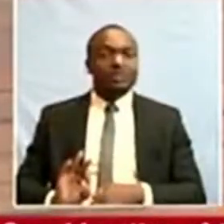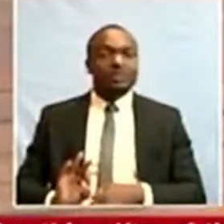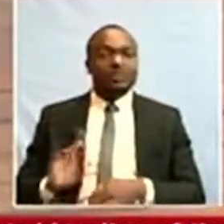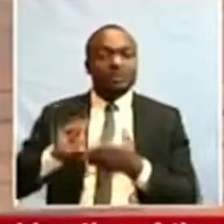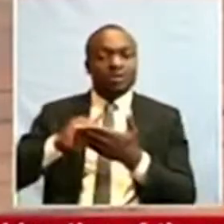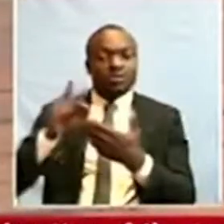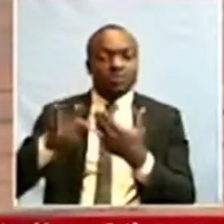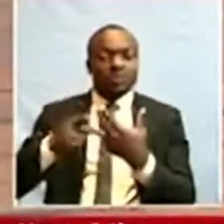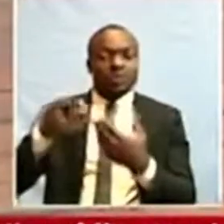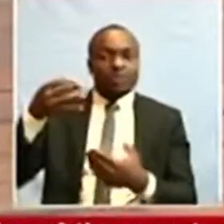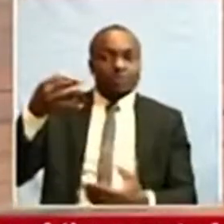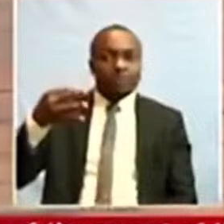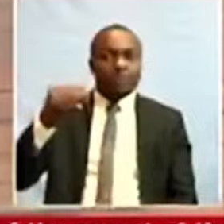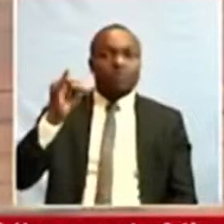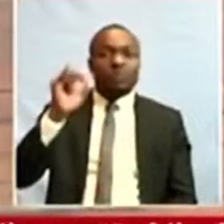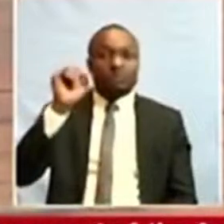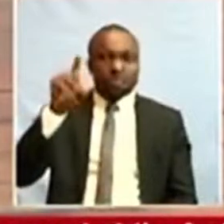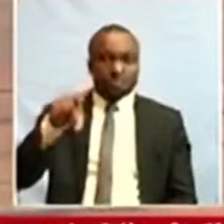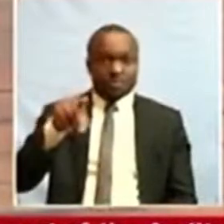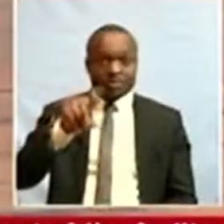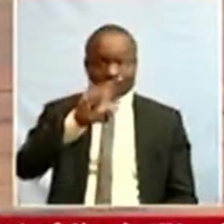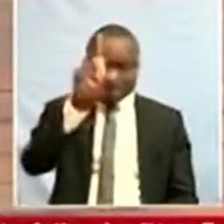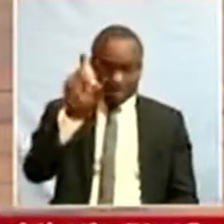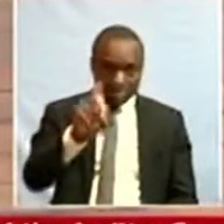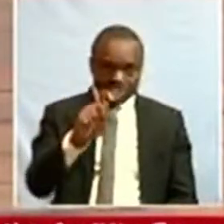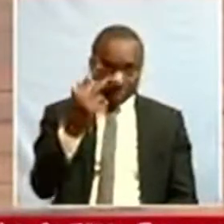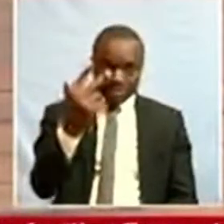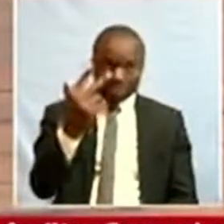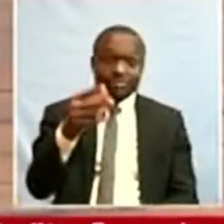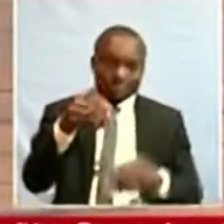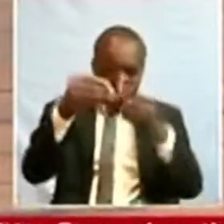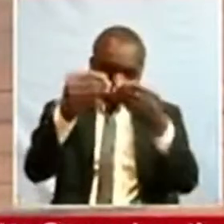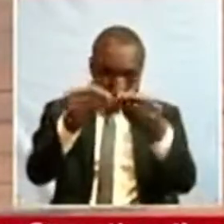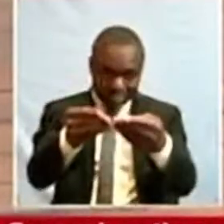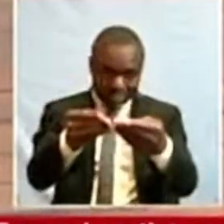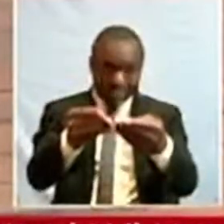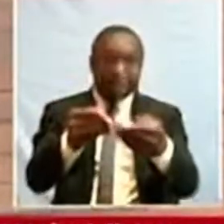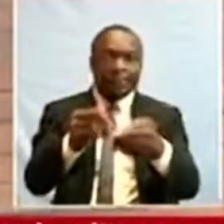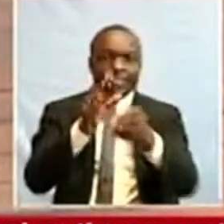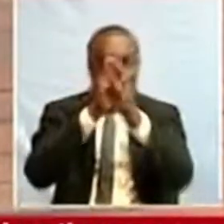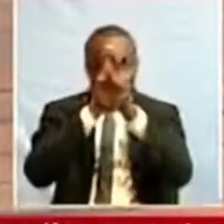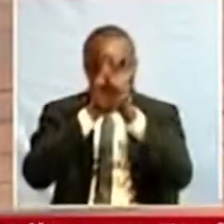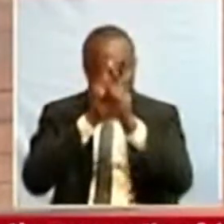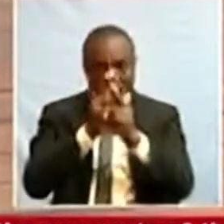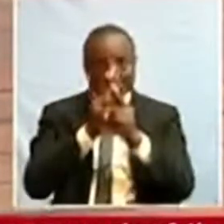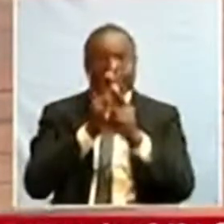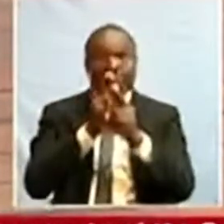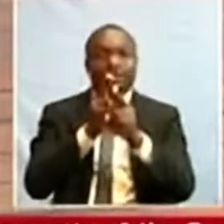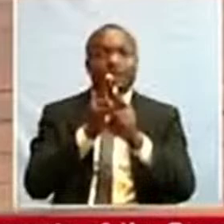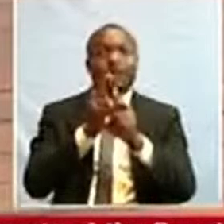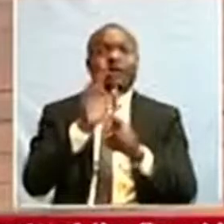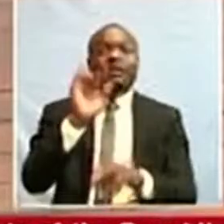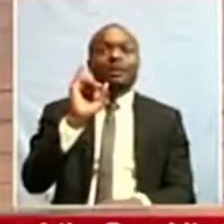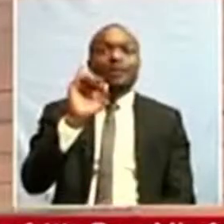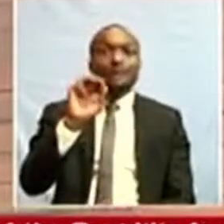Madam Chairperson, with those three, allow me to submit. Honorable